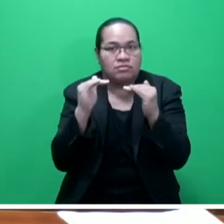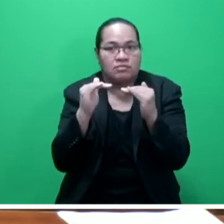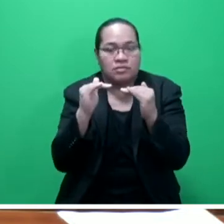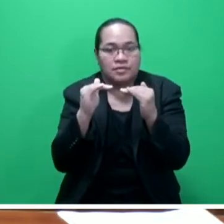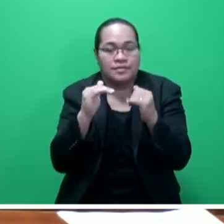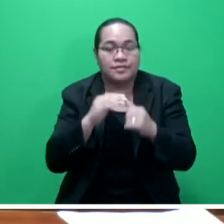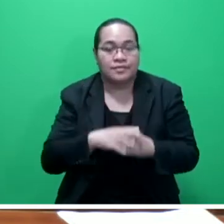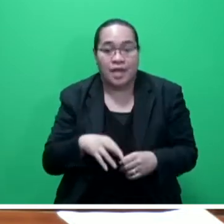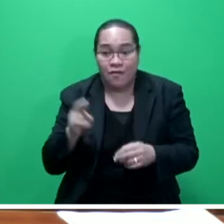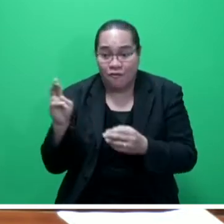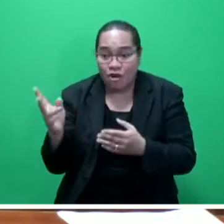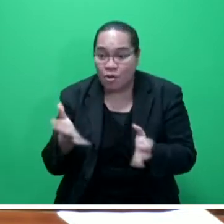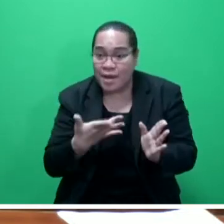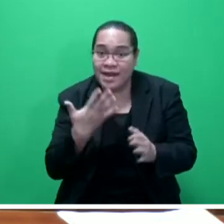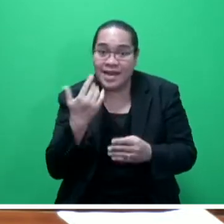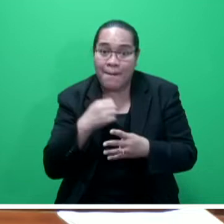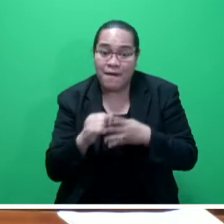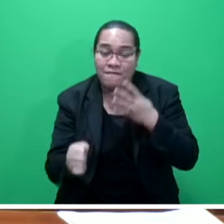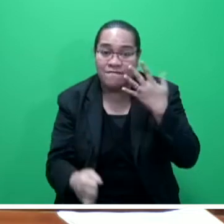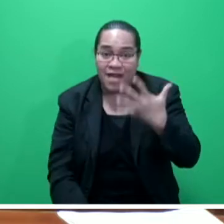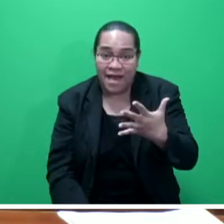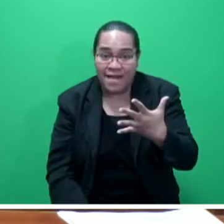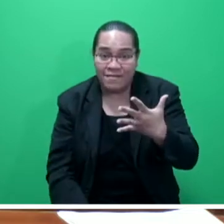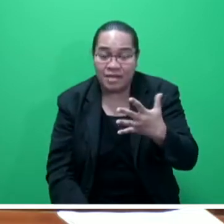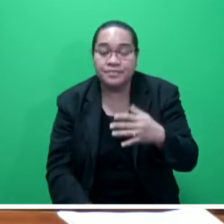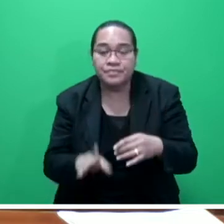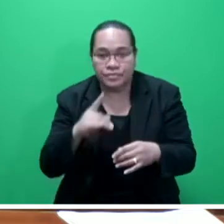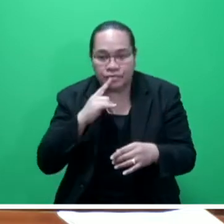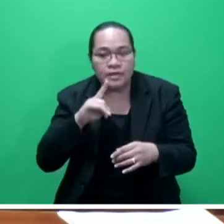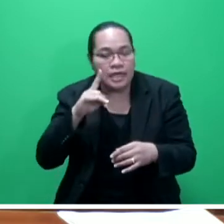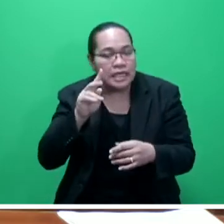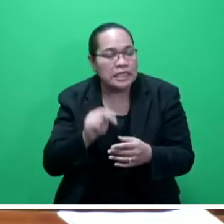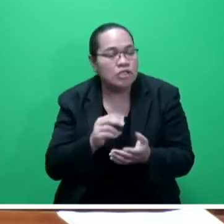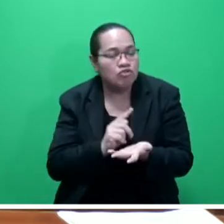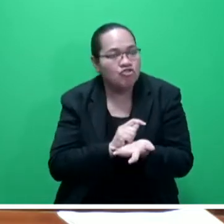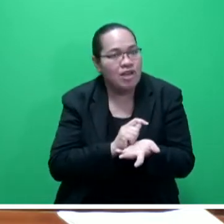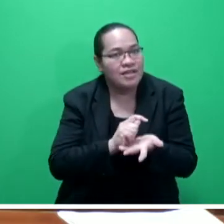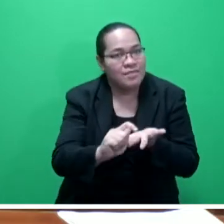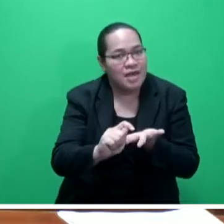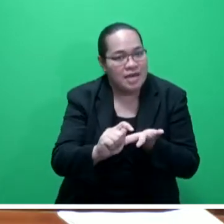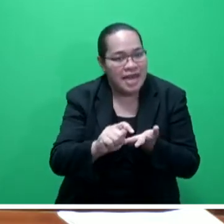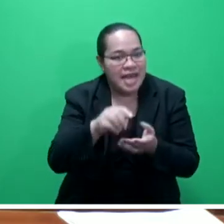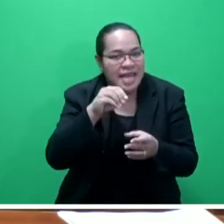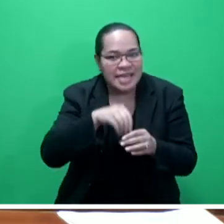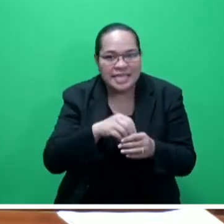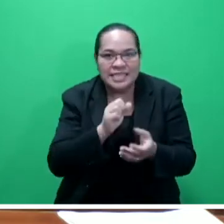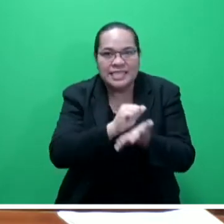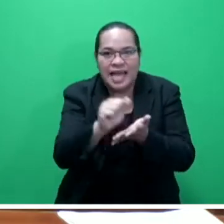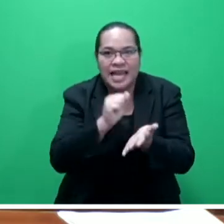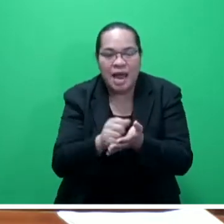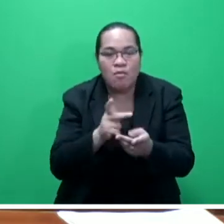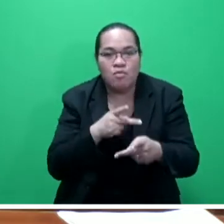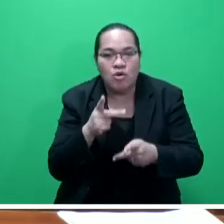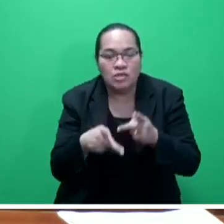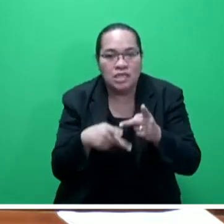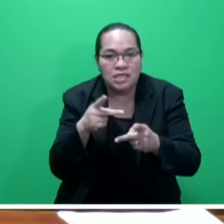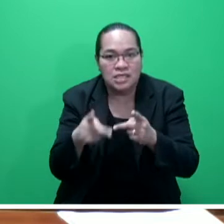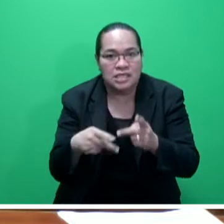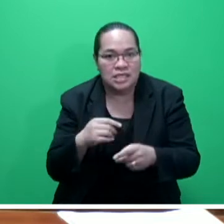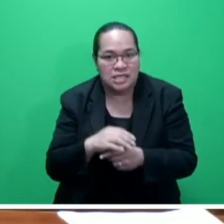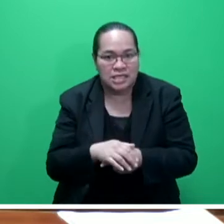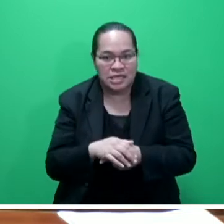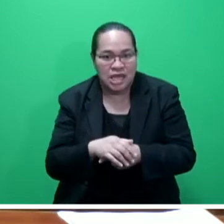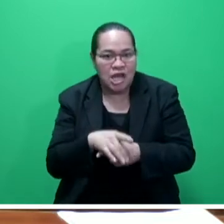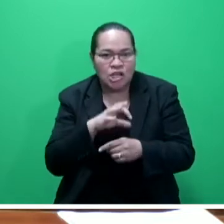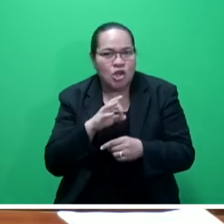For recommendation 5, which recommends that it be more transparent in its tender process by using other mediums rather than tender